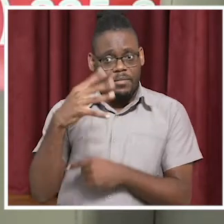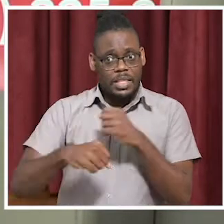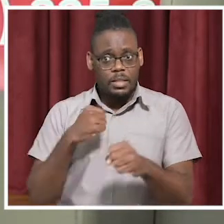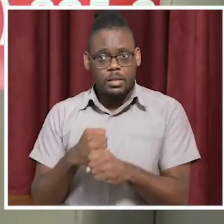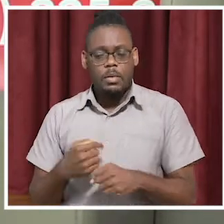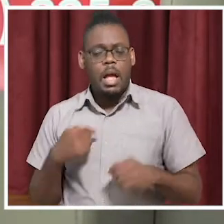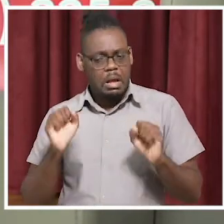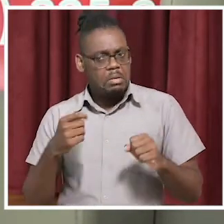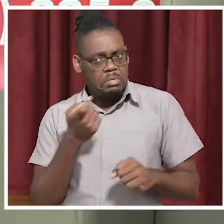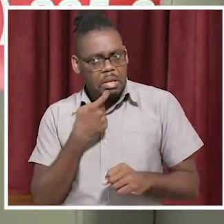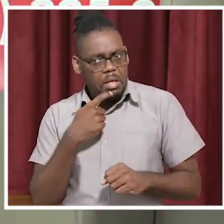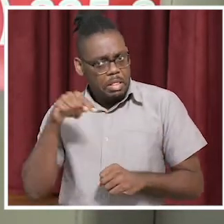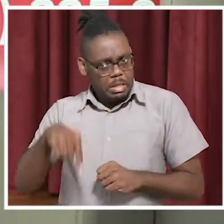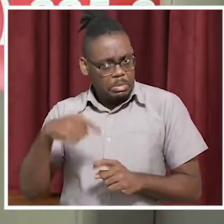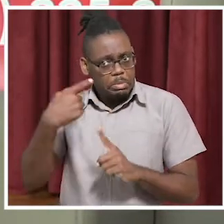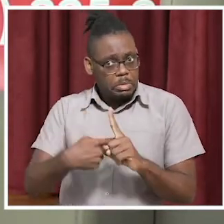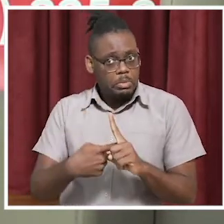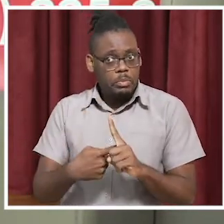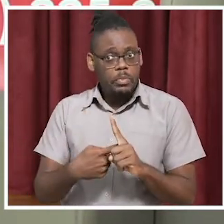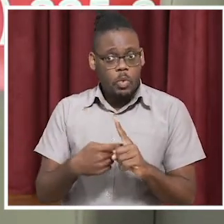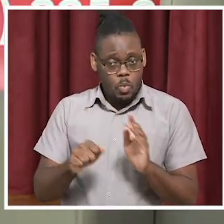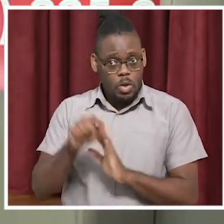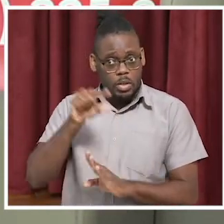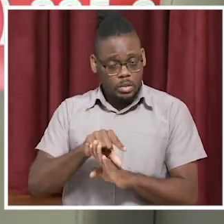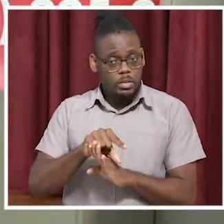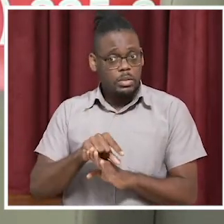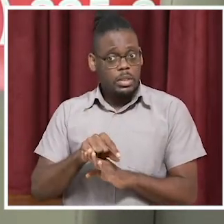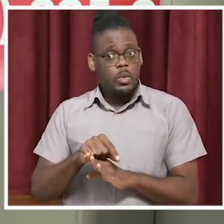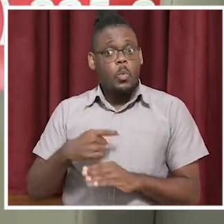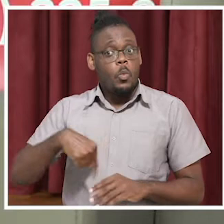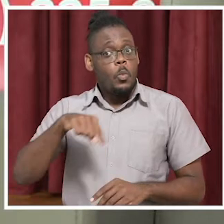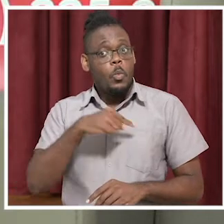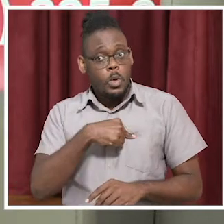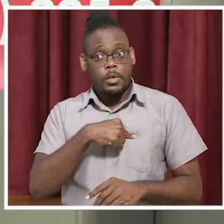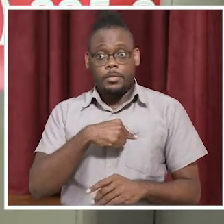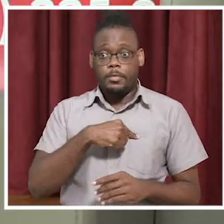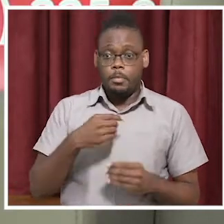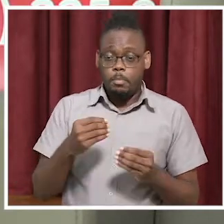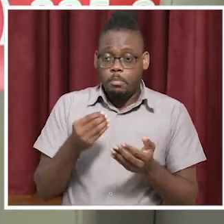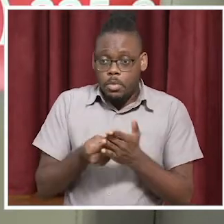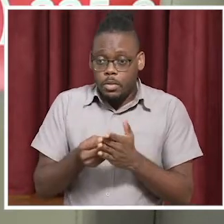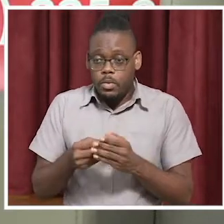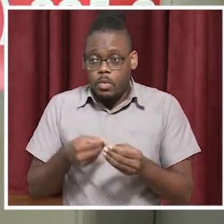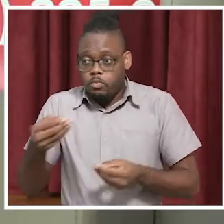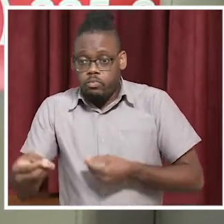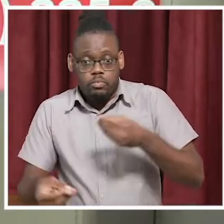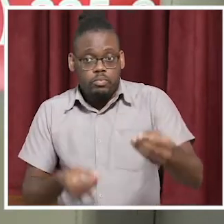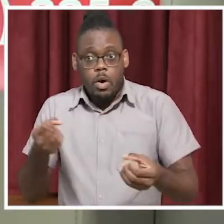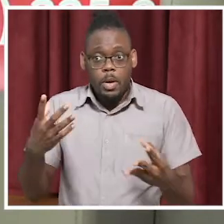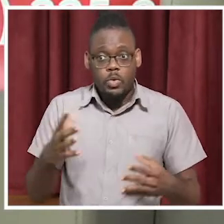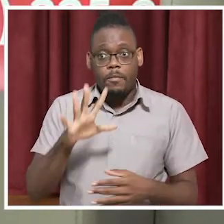this month, the commission would have distributed $58 million, just over $58 million, okay.